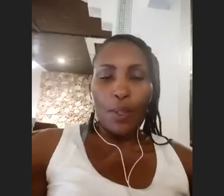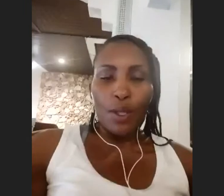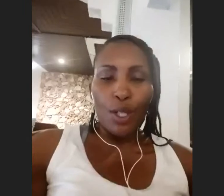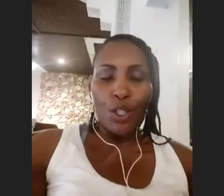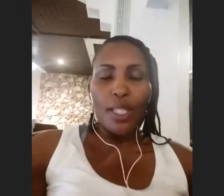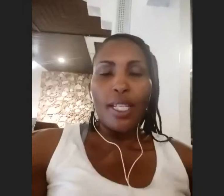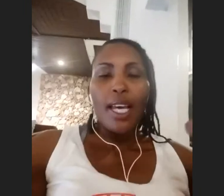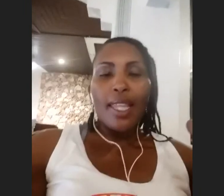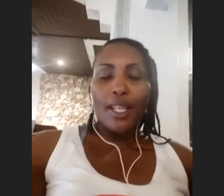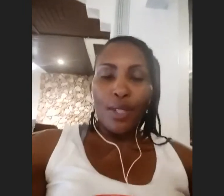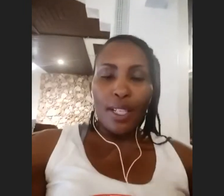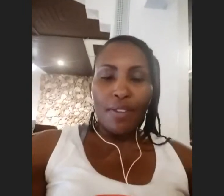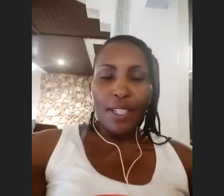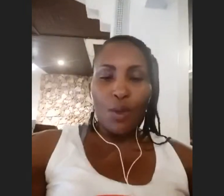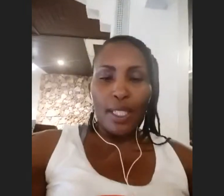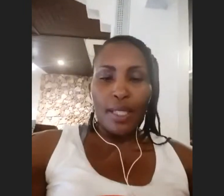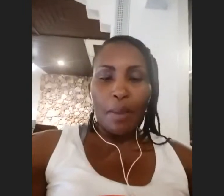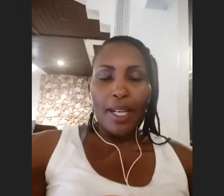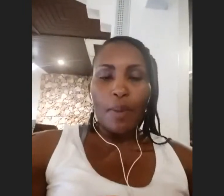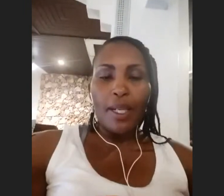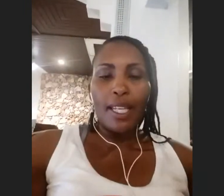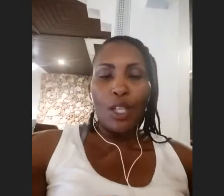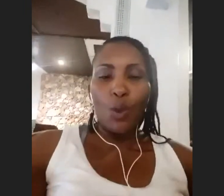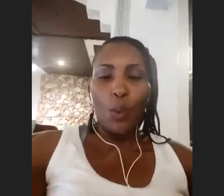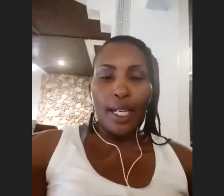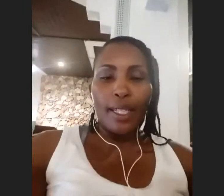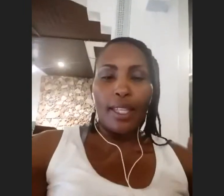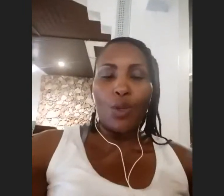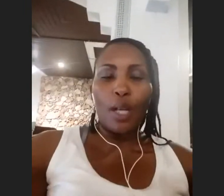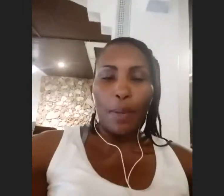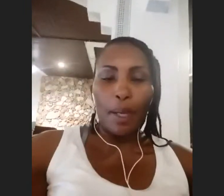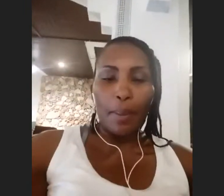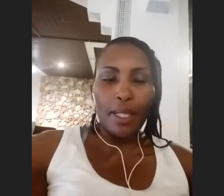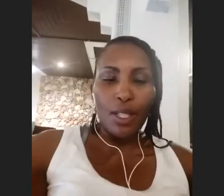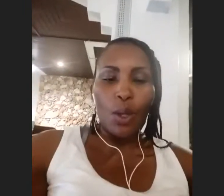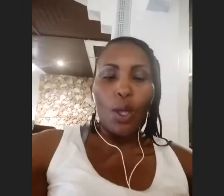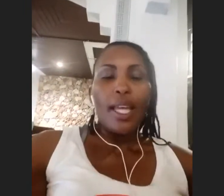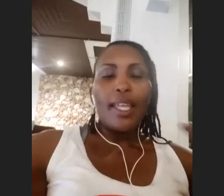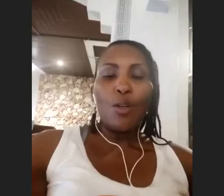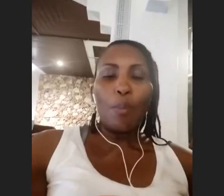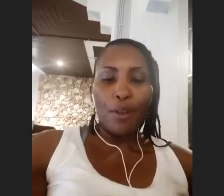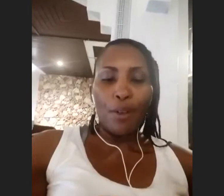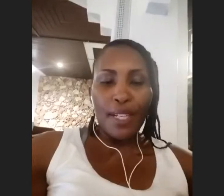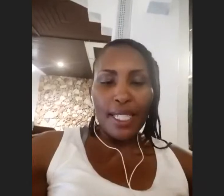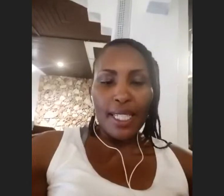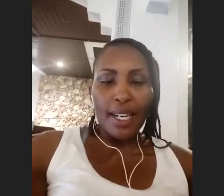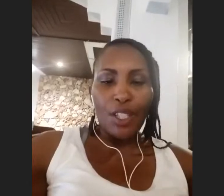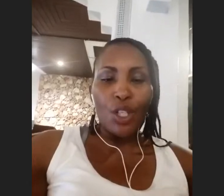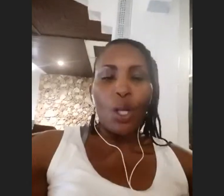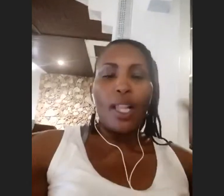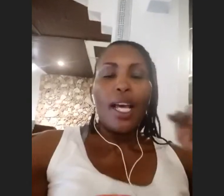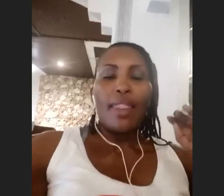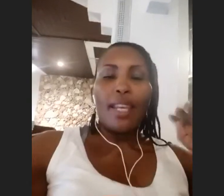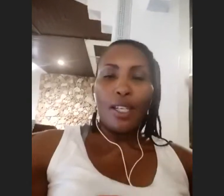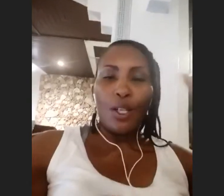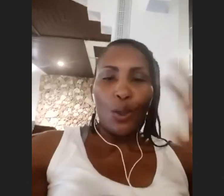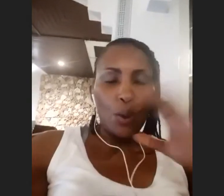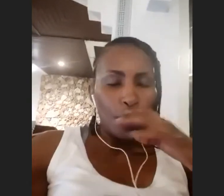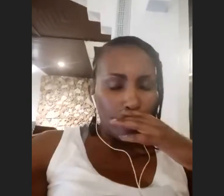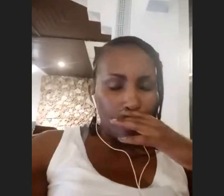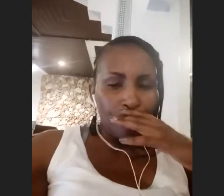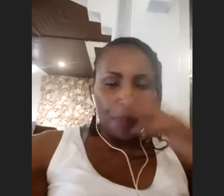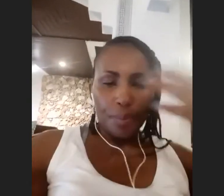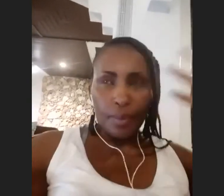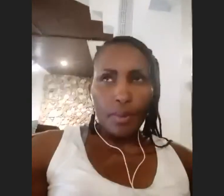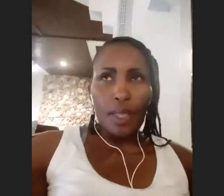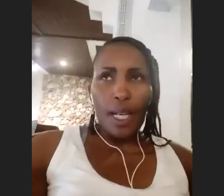you, Pathway Solutions. Thank you, Steadfast Quality Management. Thank you, Wicklin. Thank you, Kapula Mintito. Thank you, Profiles International. Thank you,